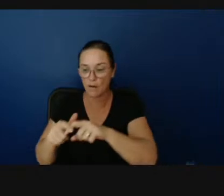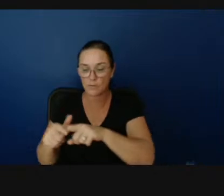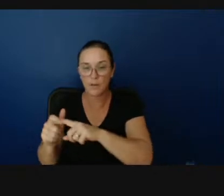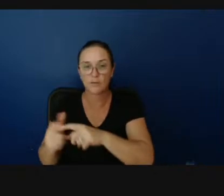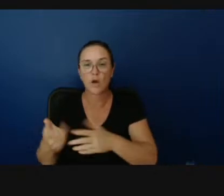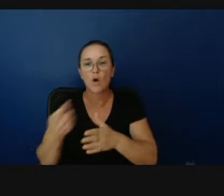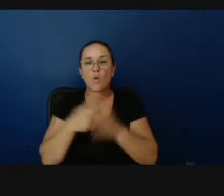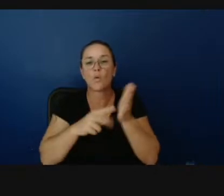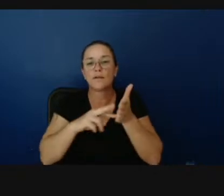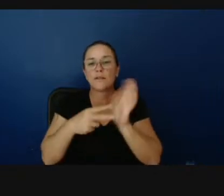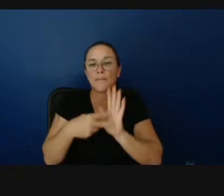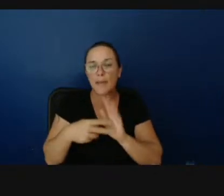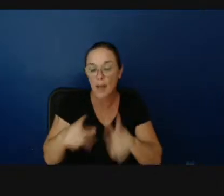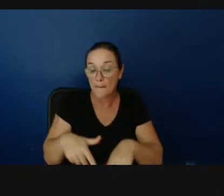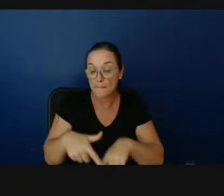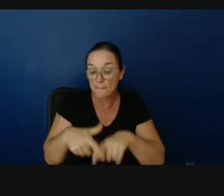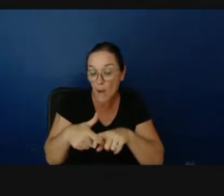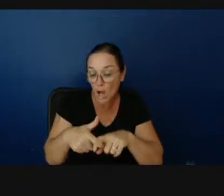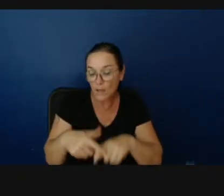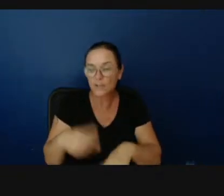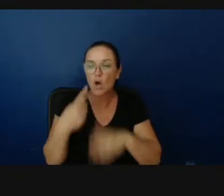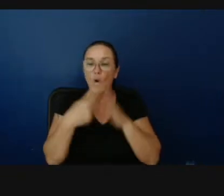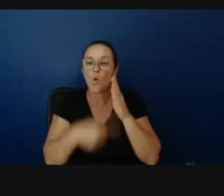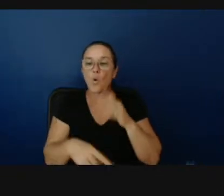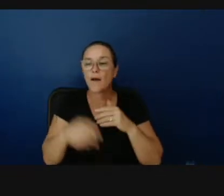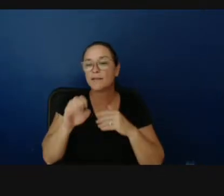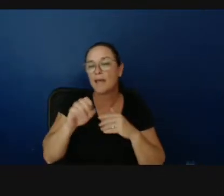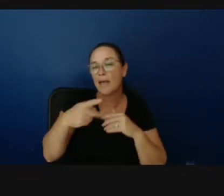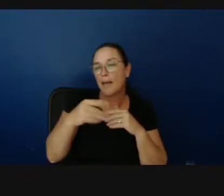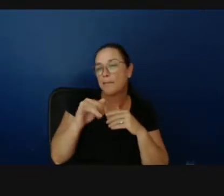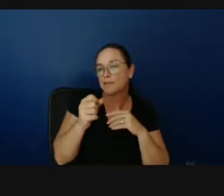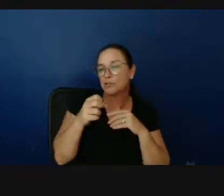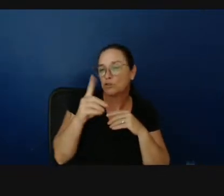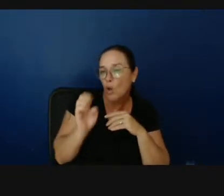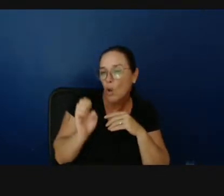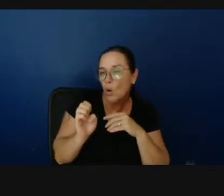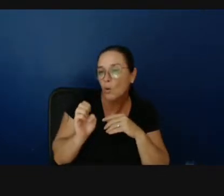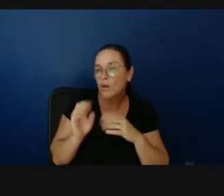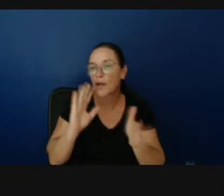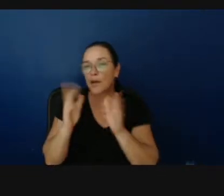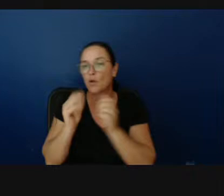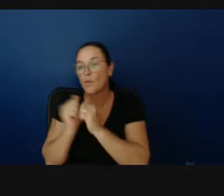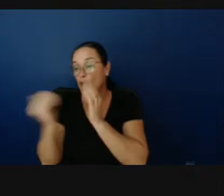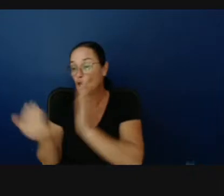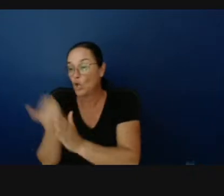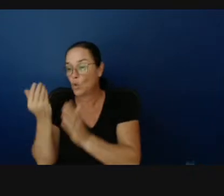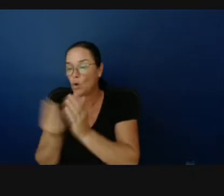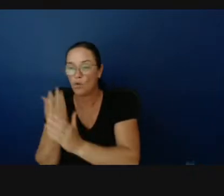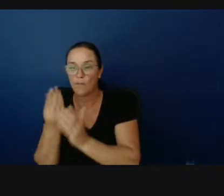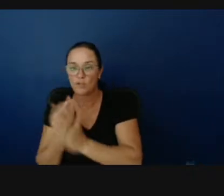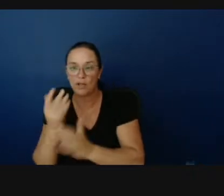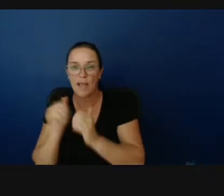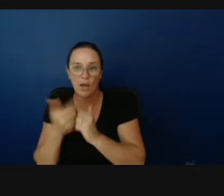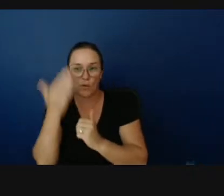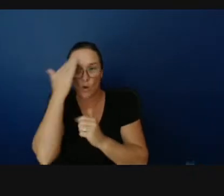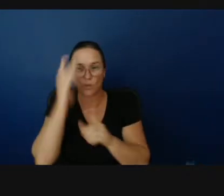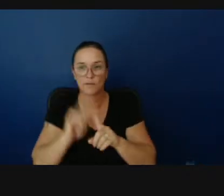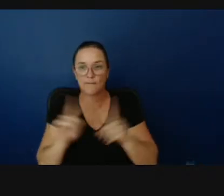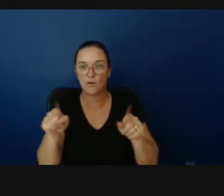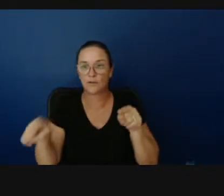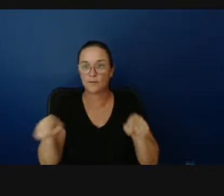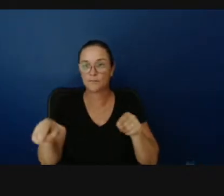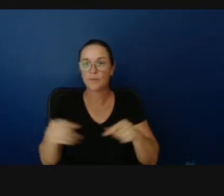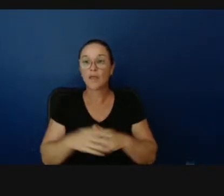pause, when does an episode, and how is that different from a new eruption, essentially? Yes, those are